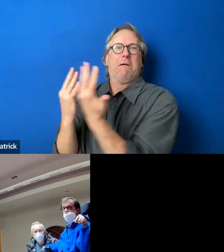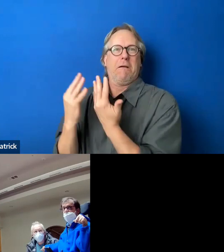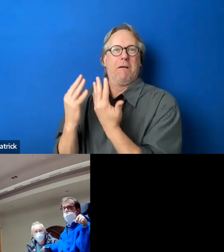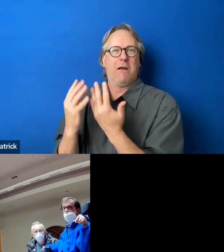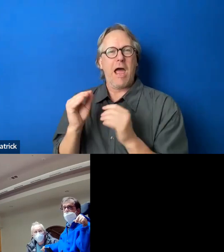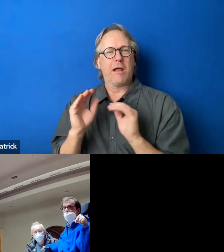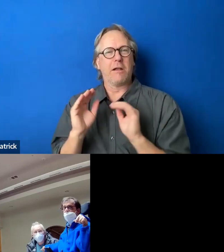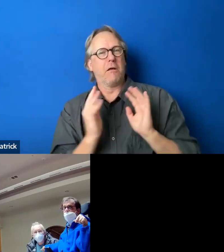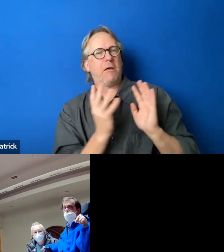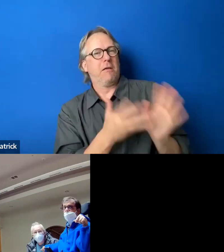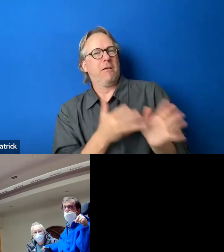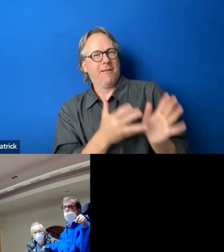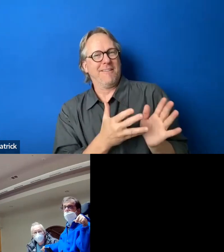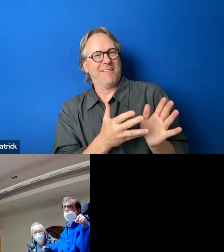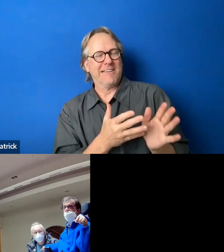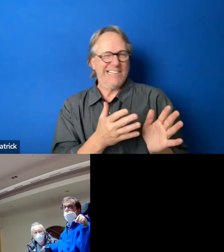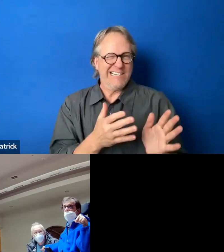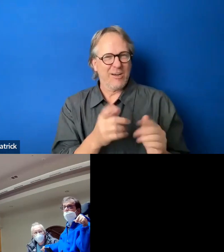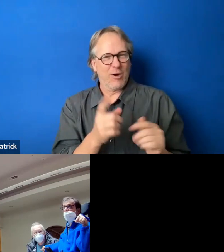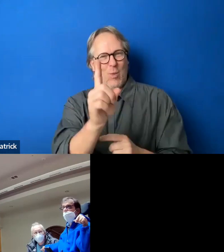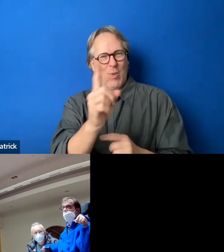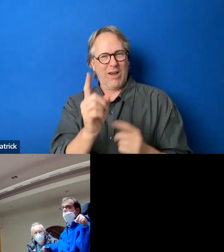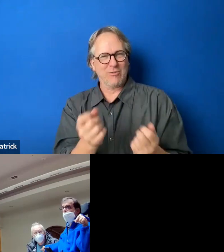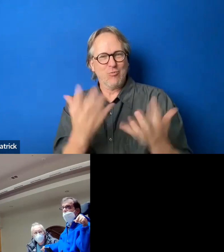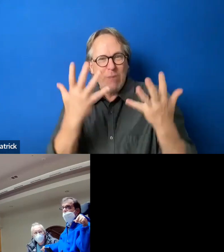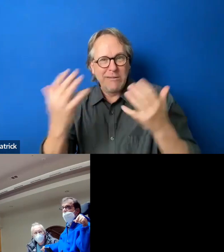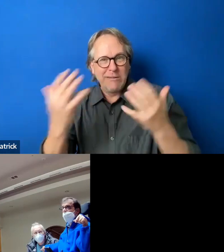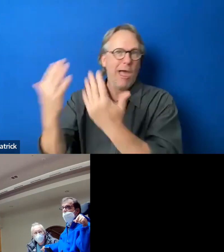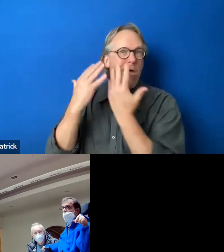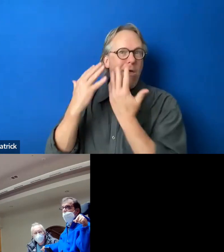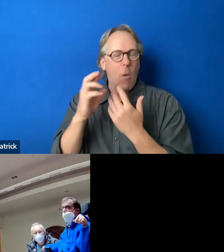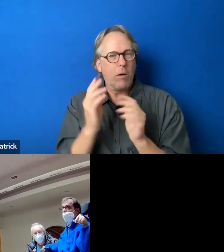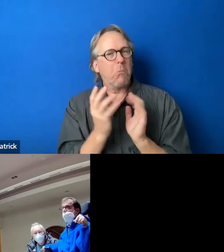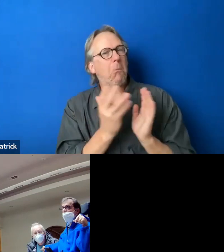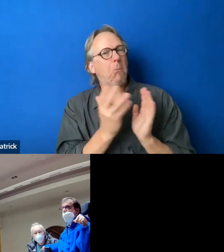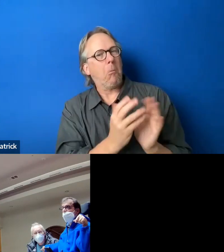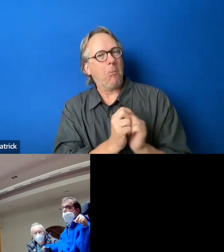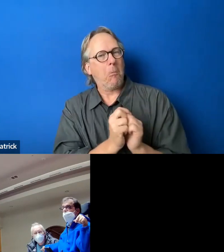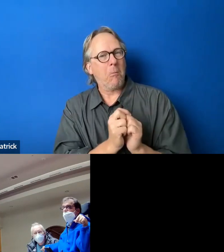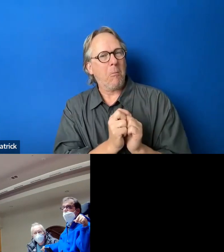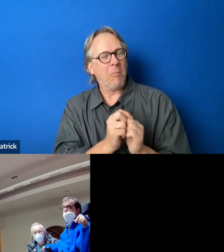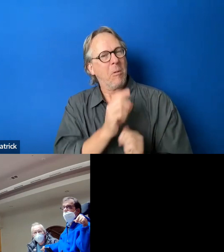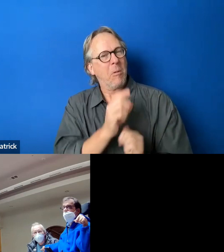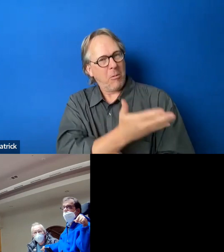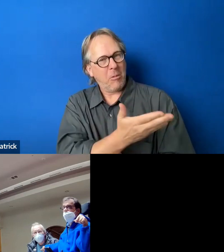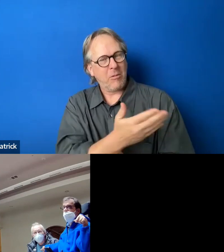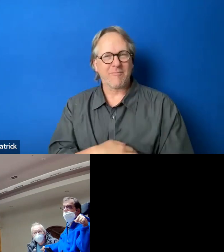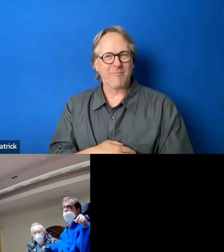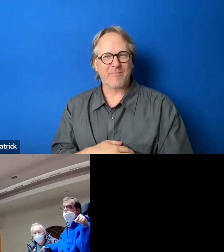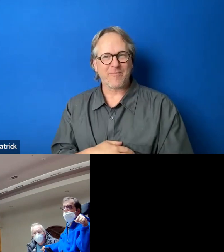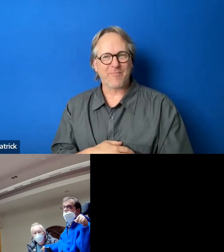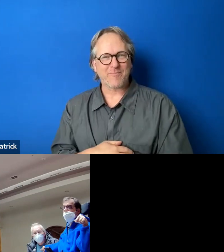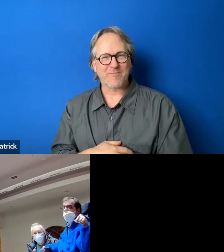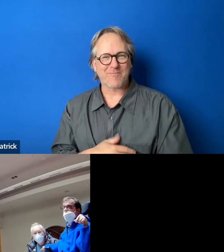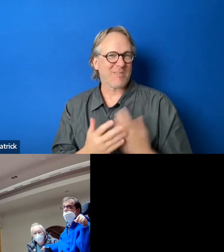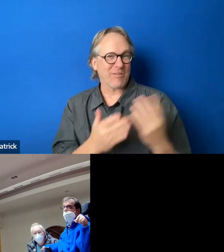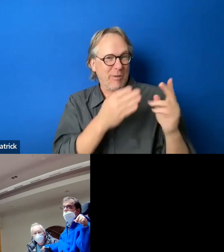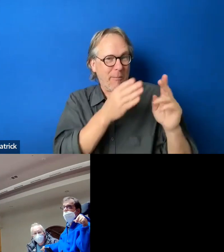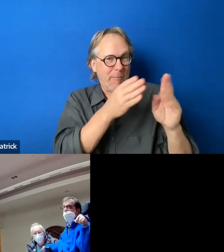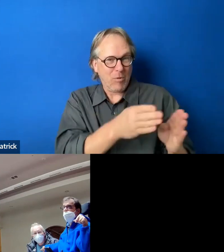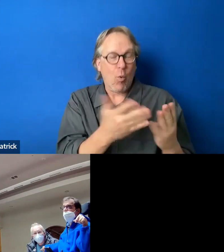and the kind of, no, really, we want to know